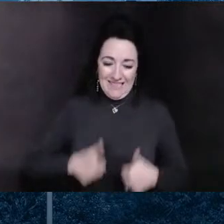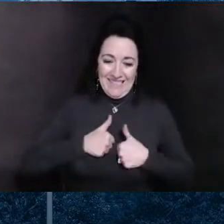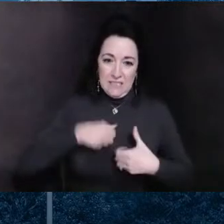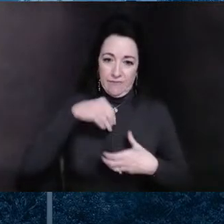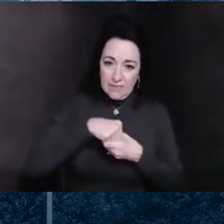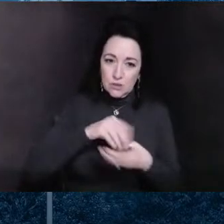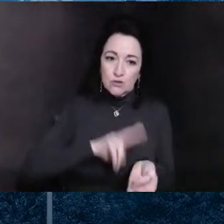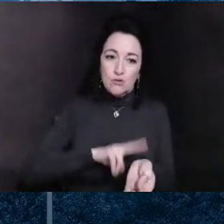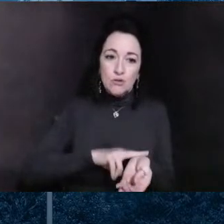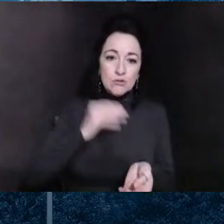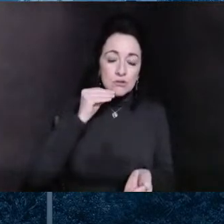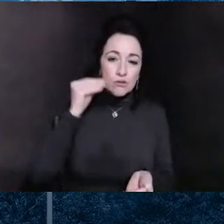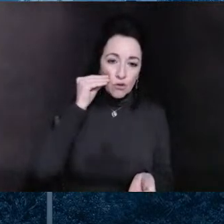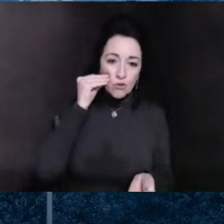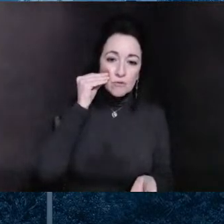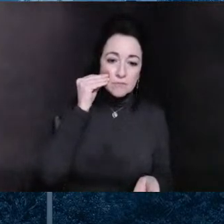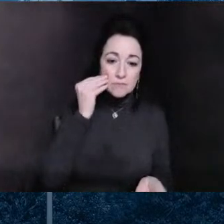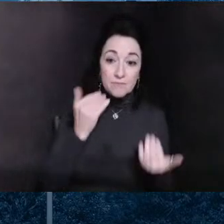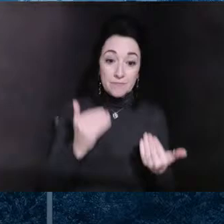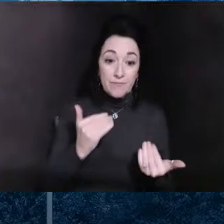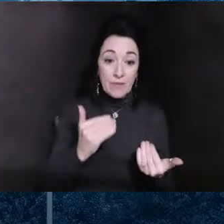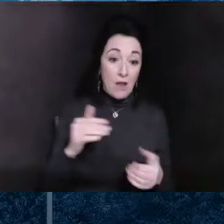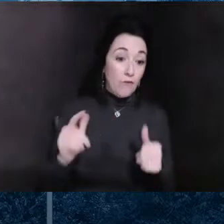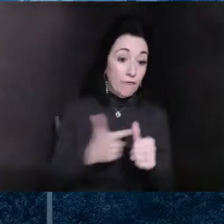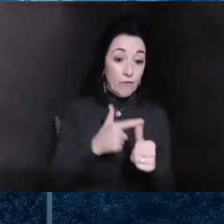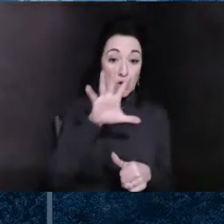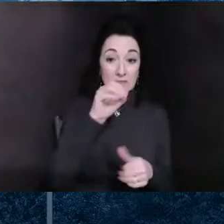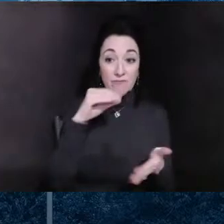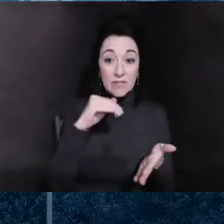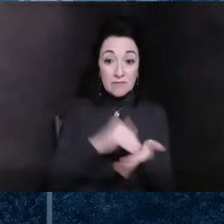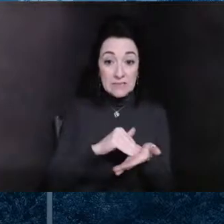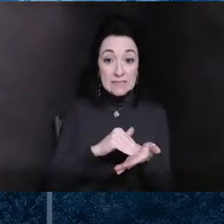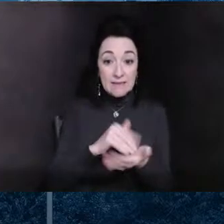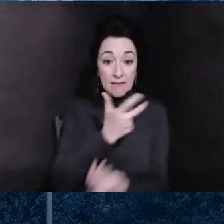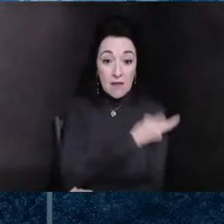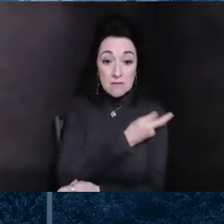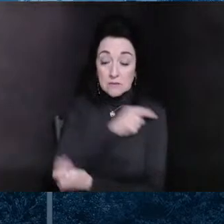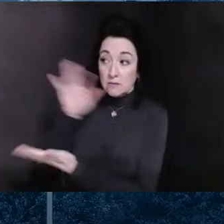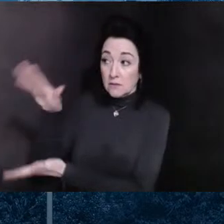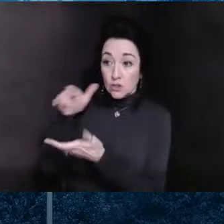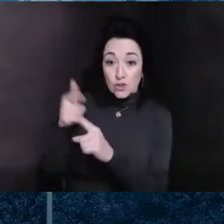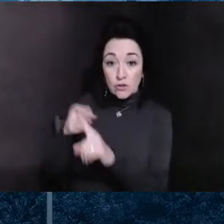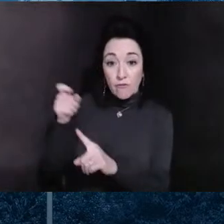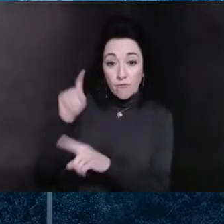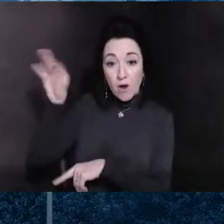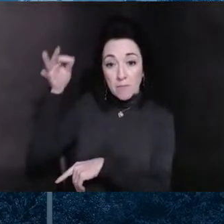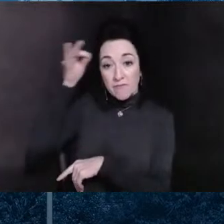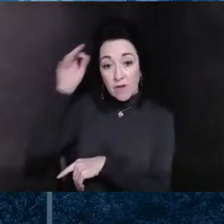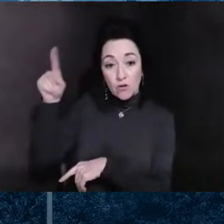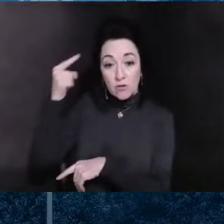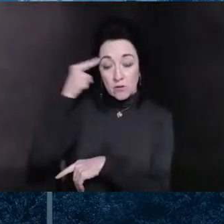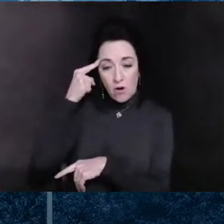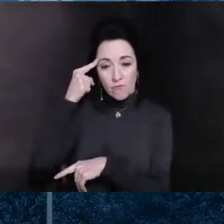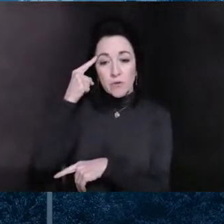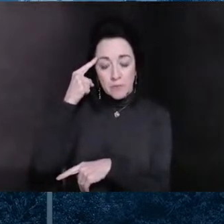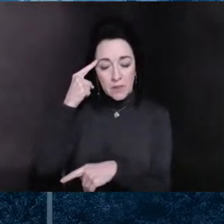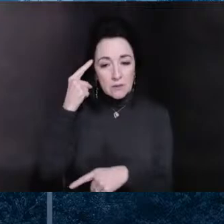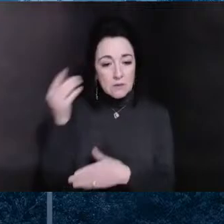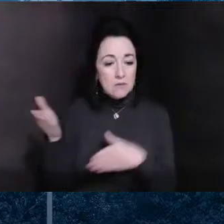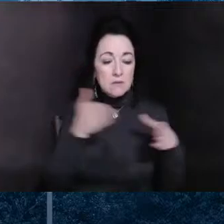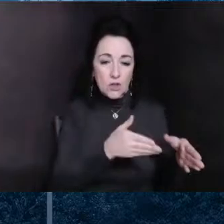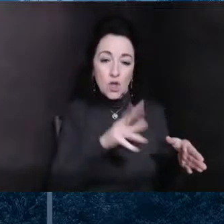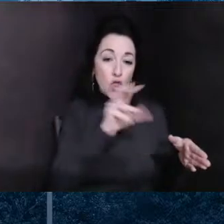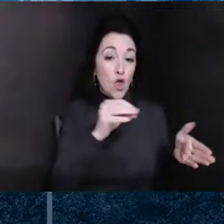30,000 of the initial 50,000 doses that we received from the federal government went to those 1A